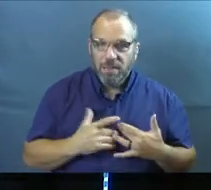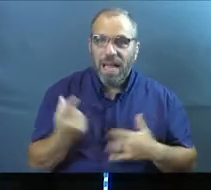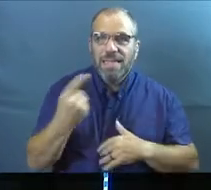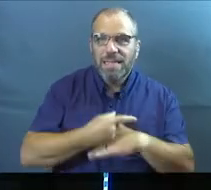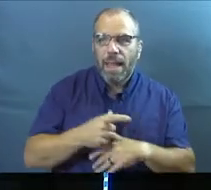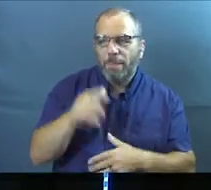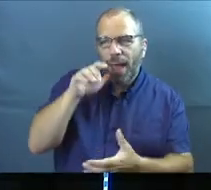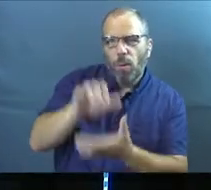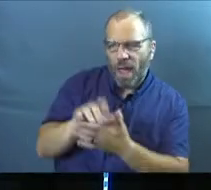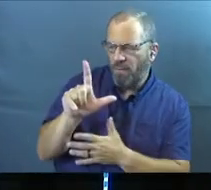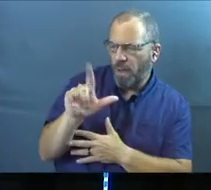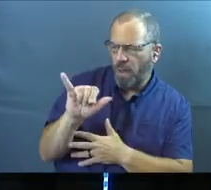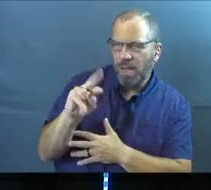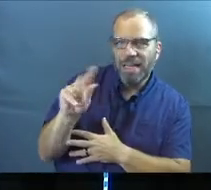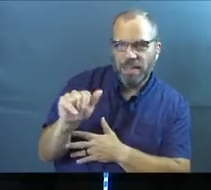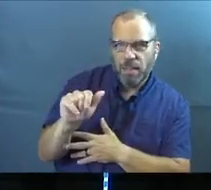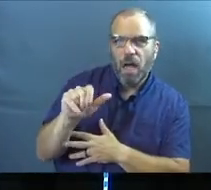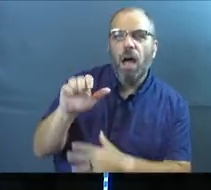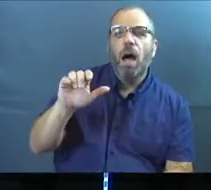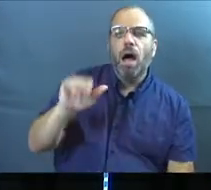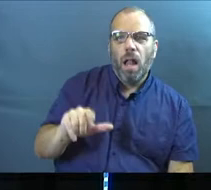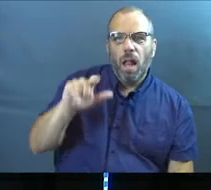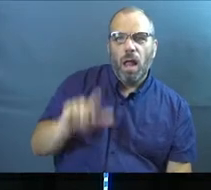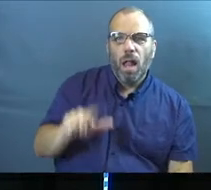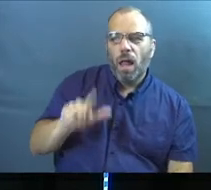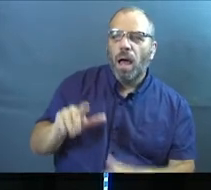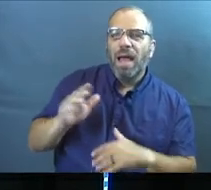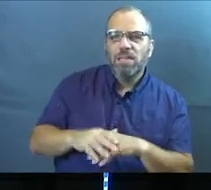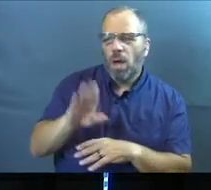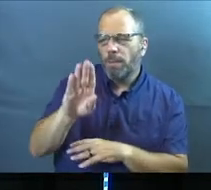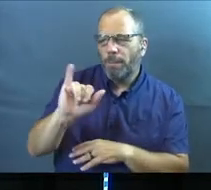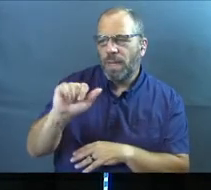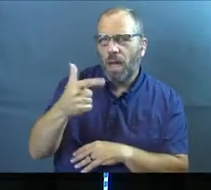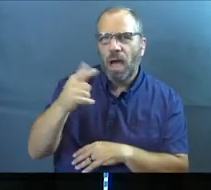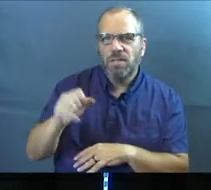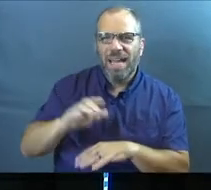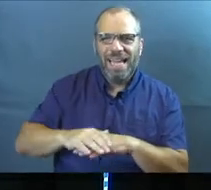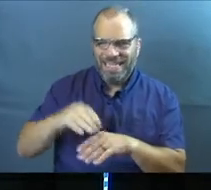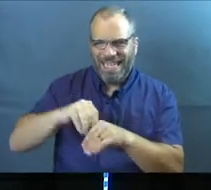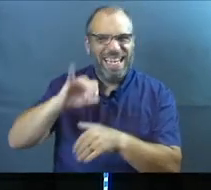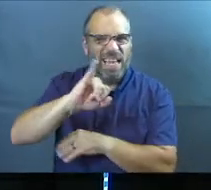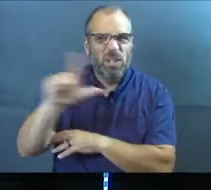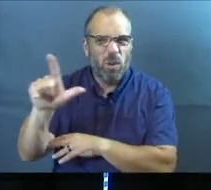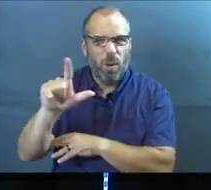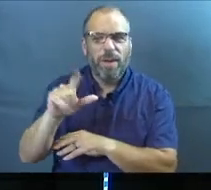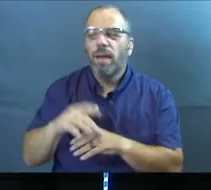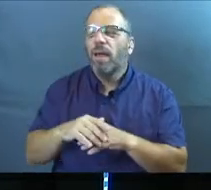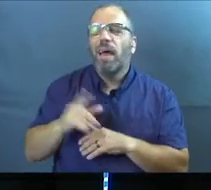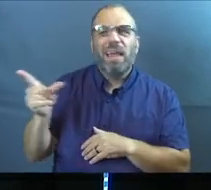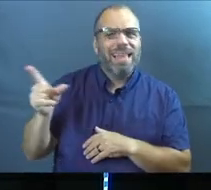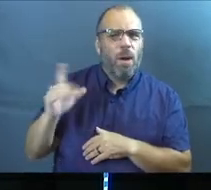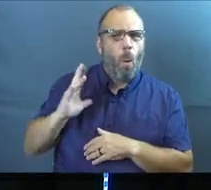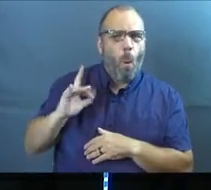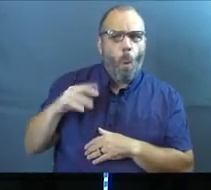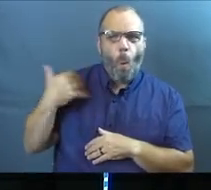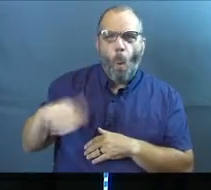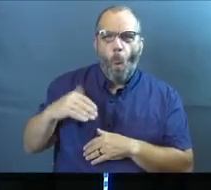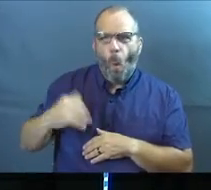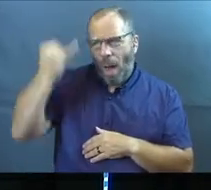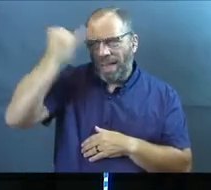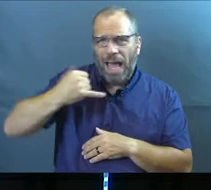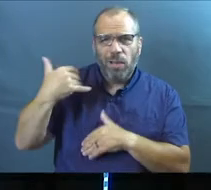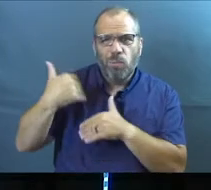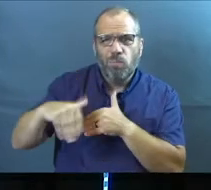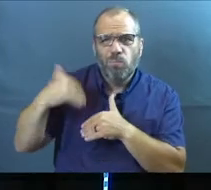to the greatest Italian restaurant ever. It's called Biaggi's. It's in Peoria, Illinois, and they have this wonderful crusty